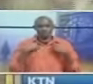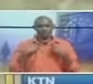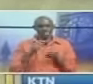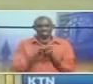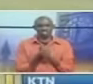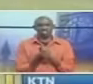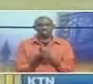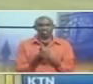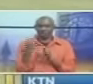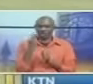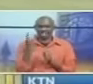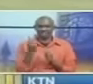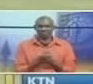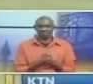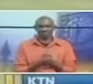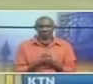uniform.